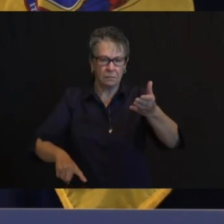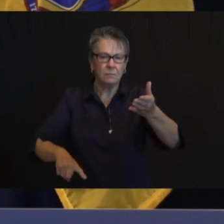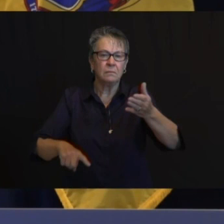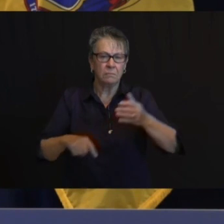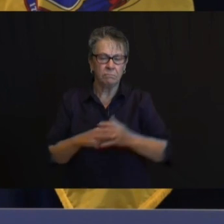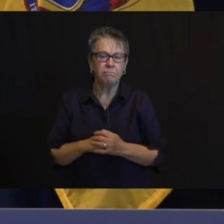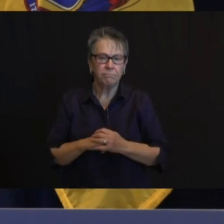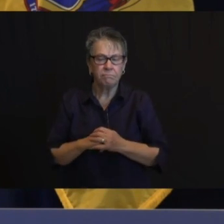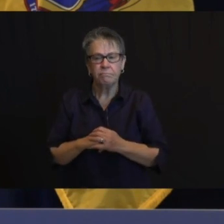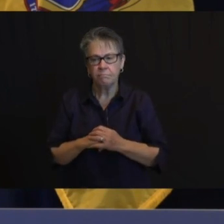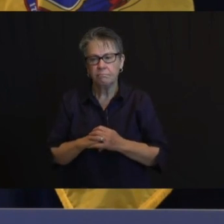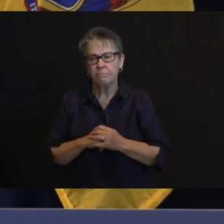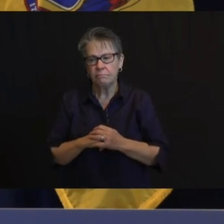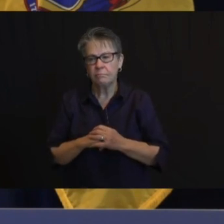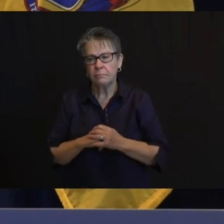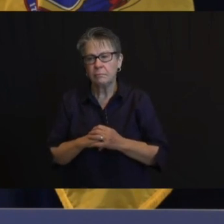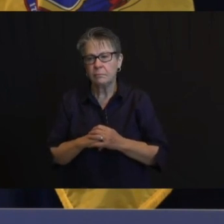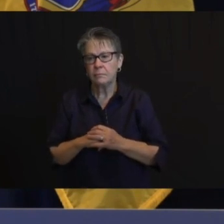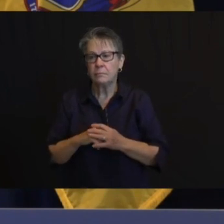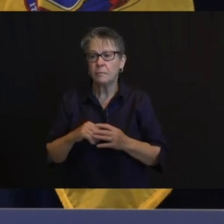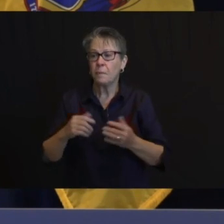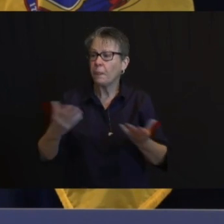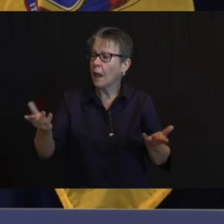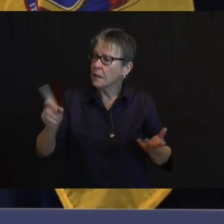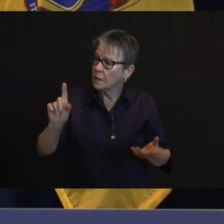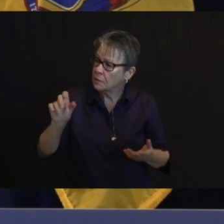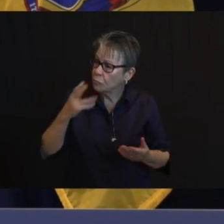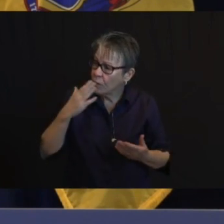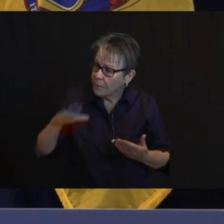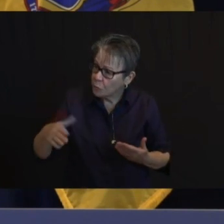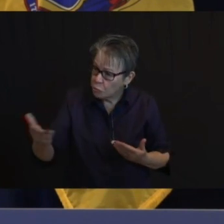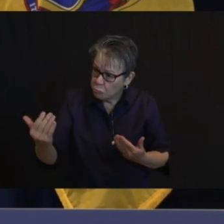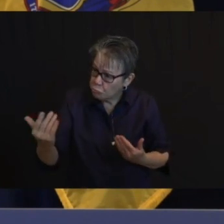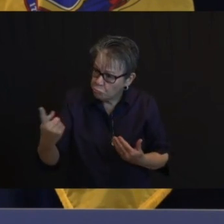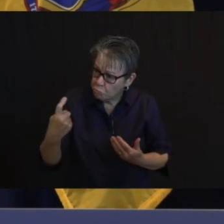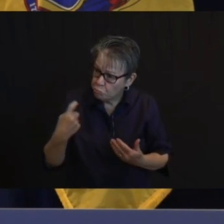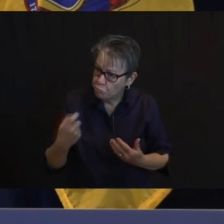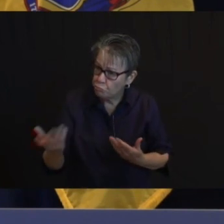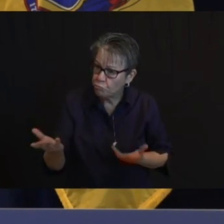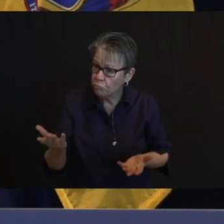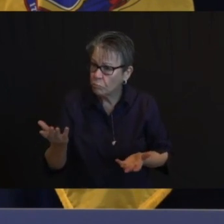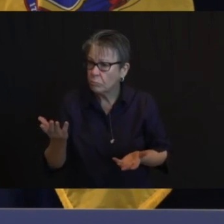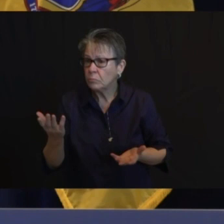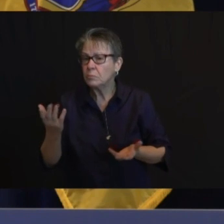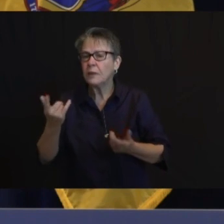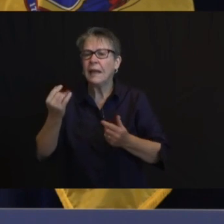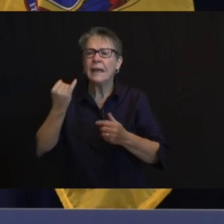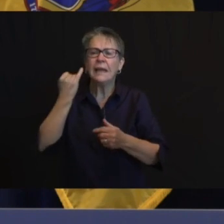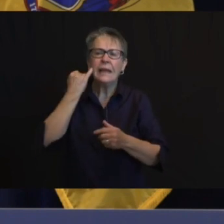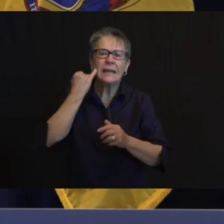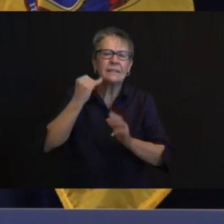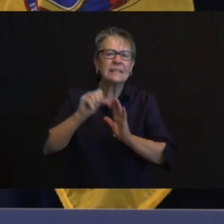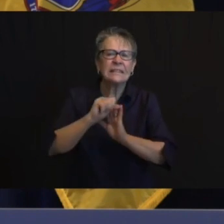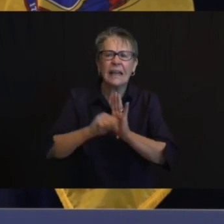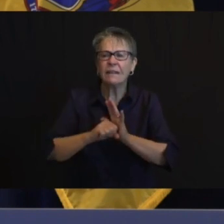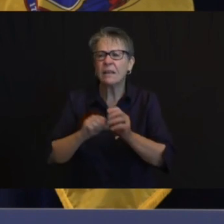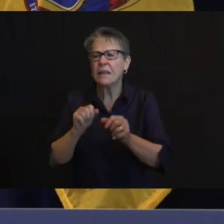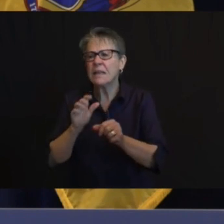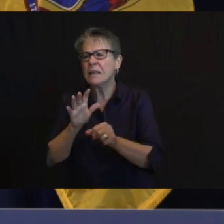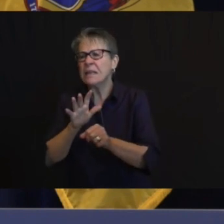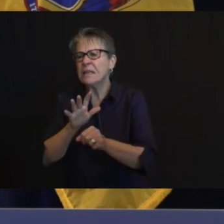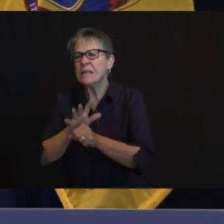you. Dustin, good afternoon. Good afternoon. If the state is getting enough vaccines for 130,000 people at